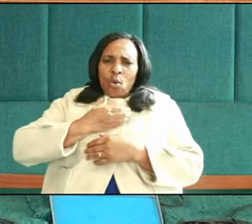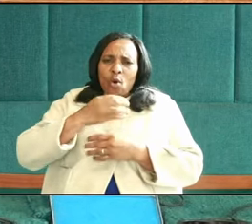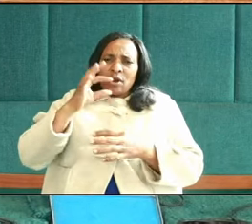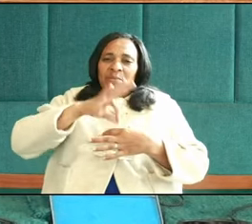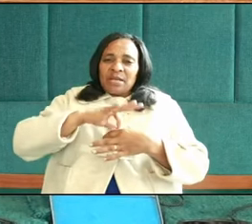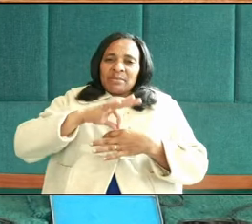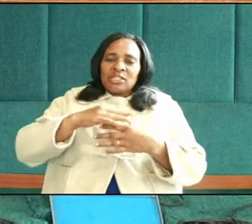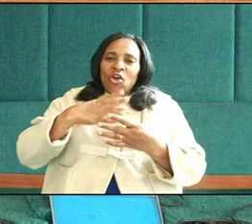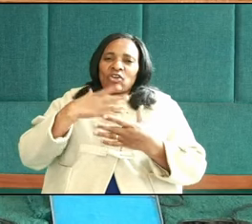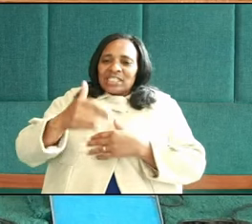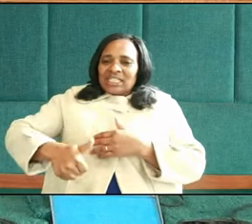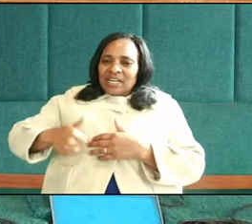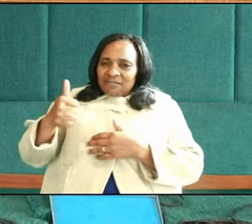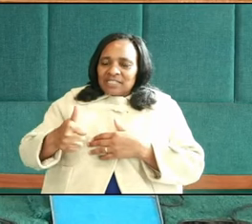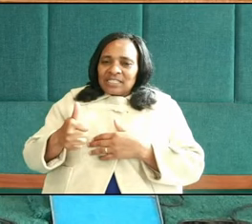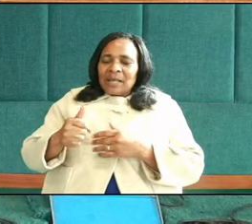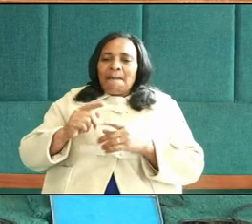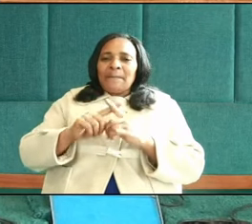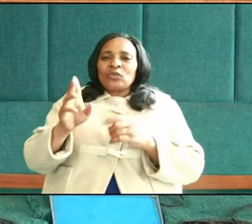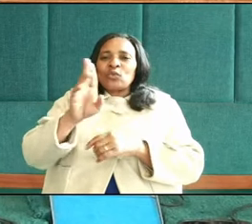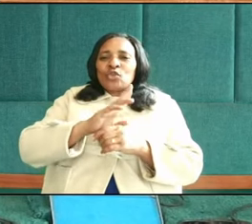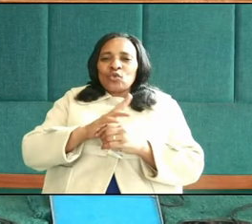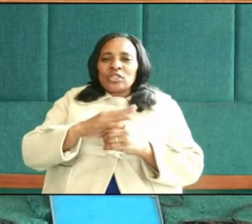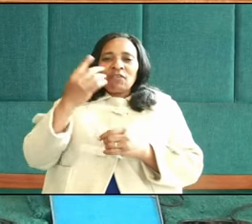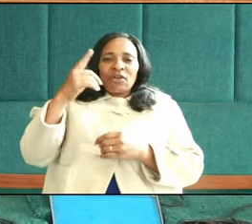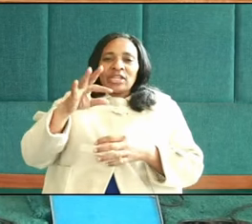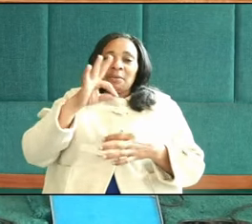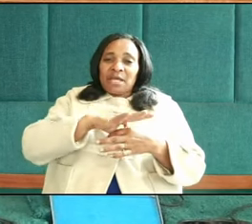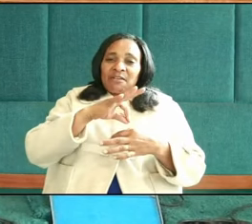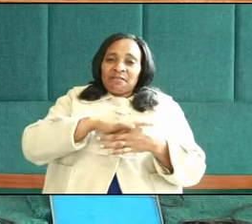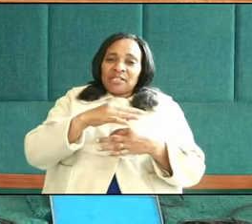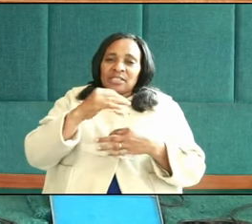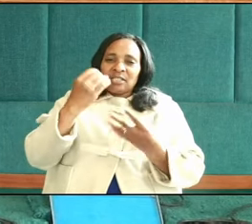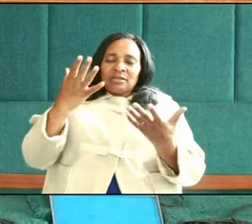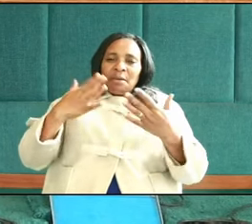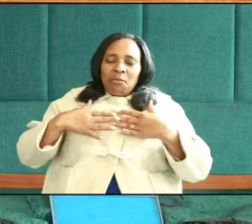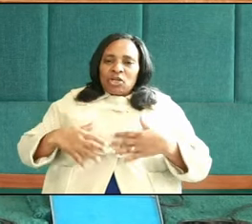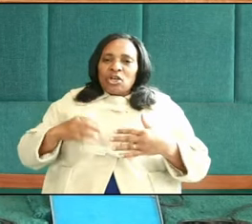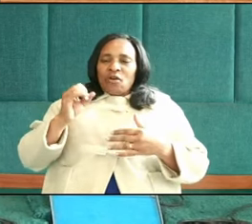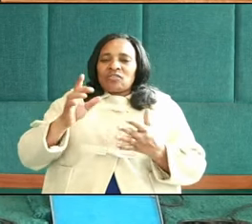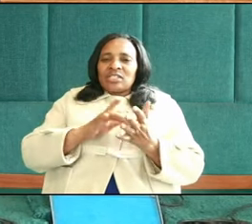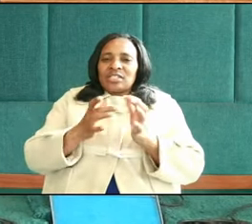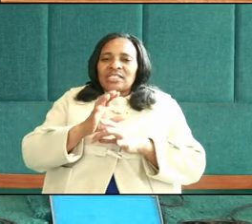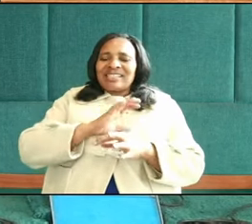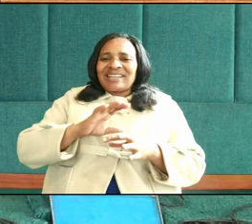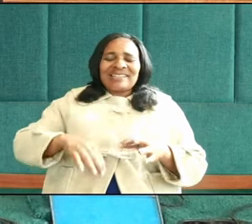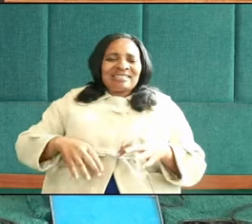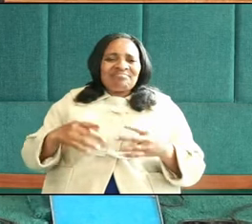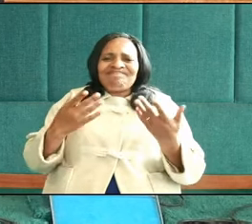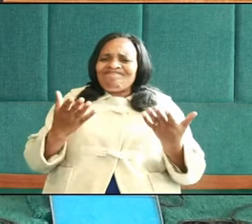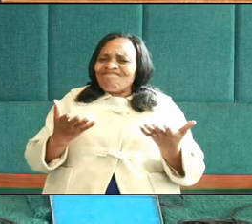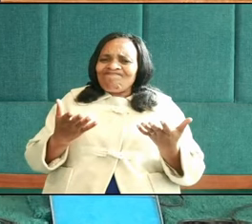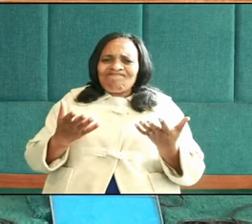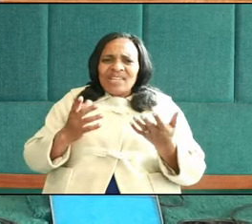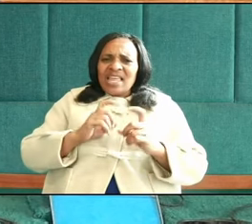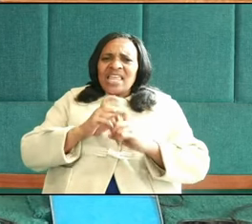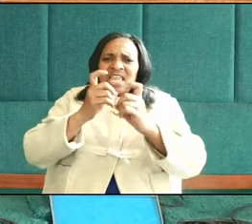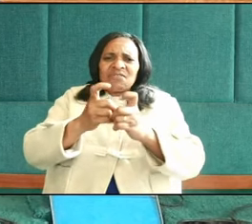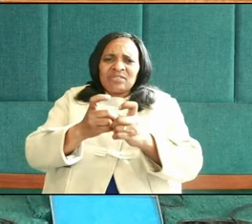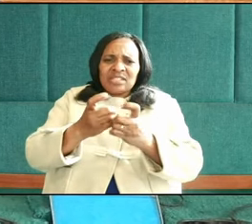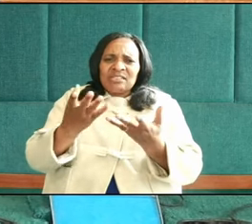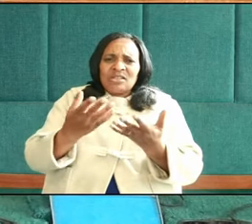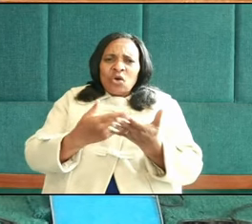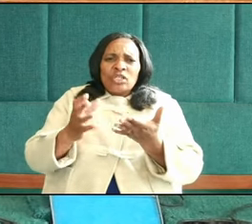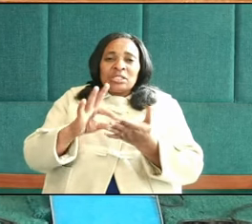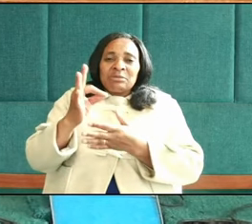own selfish use. They are to be used for the benefit of the body of Christ. What kind of gift does the Holy